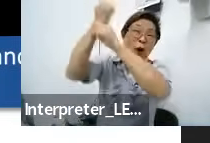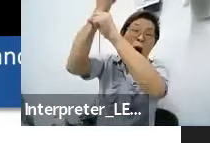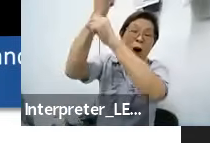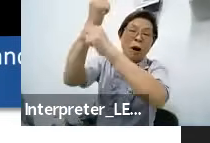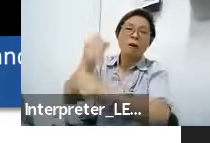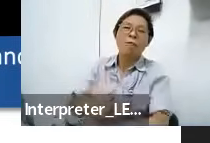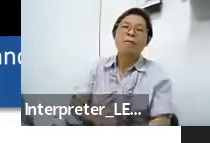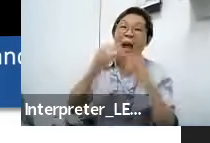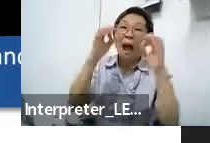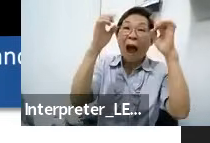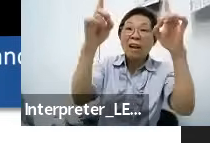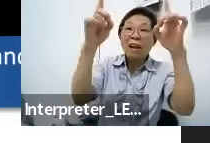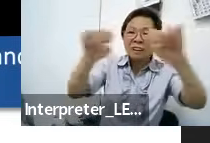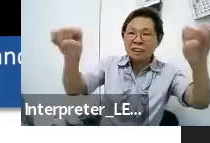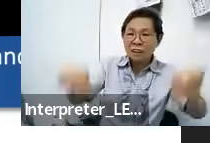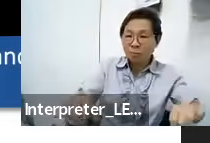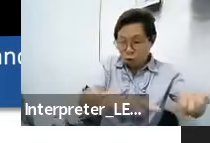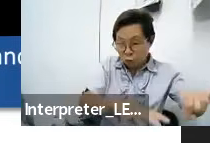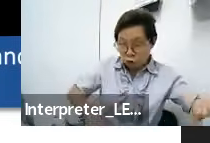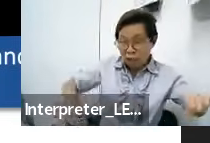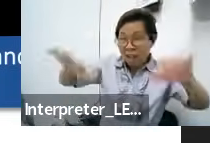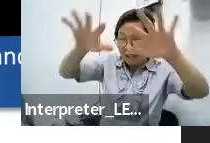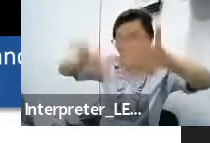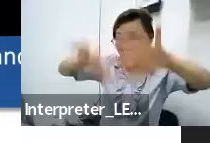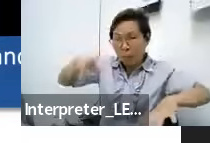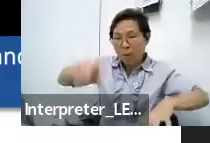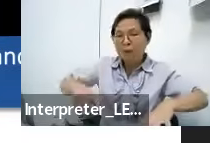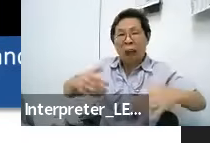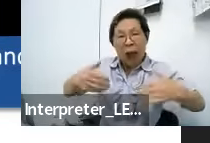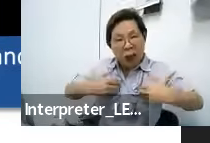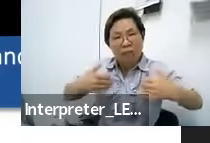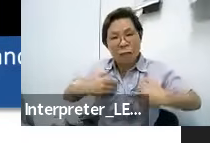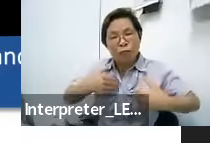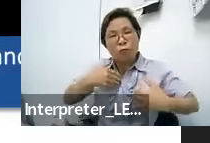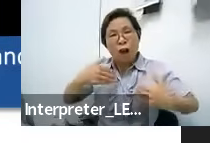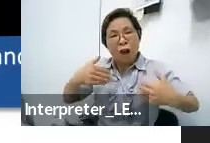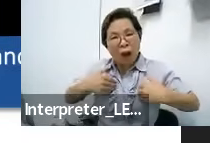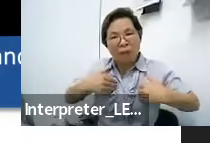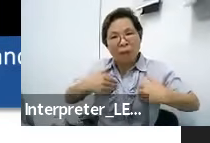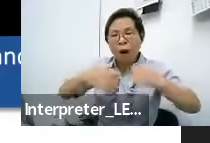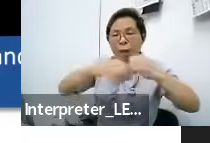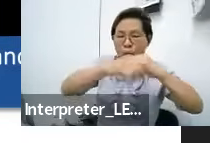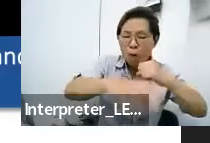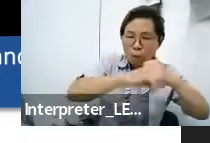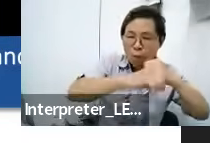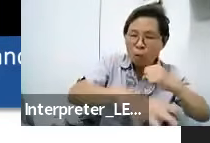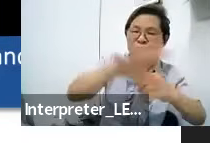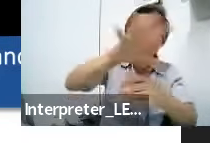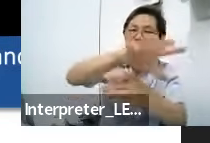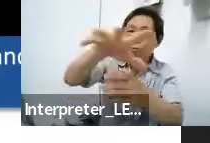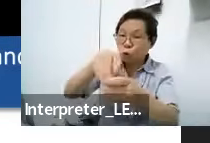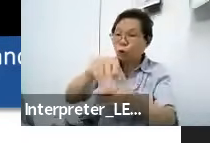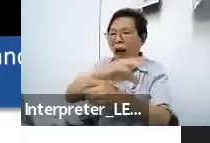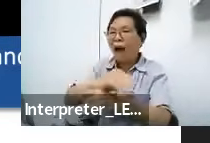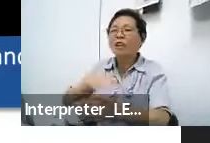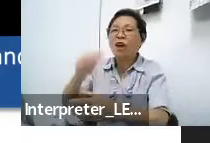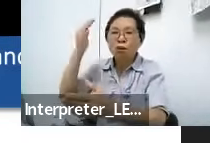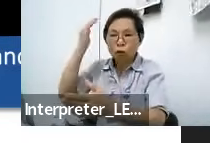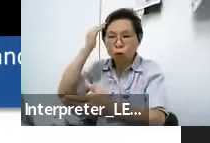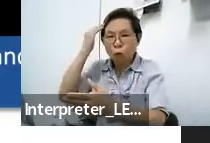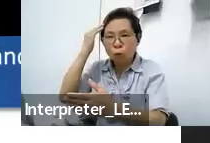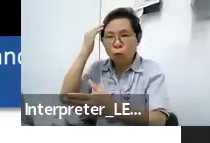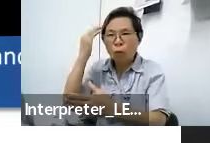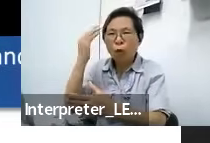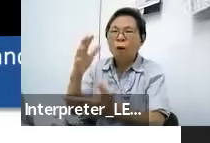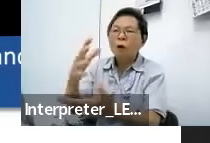the education system in the region should be well equipped to promote inclusion and address